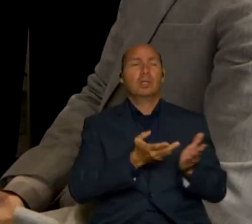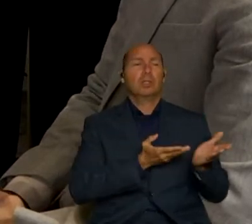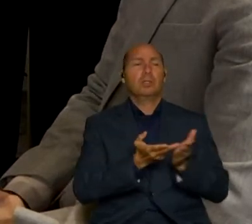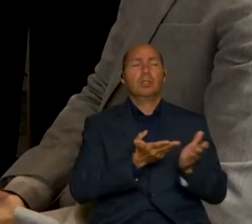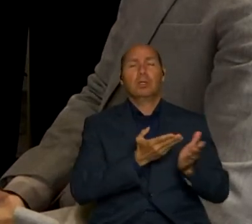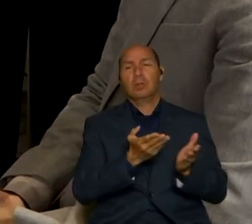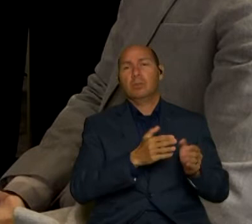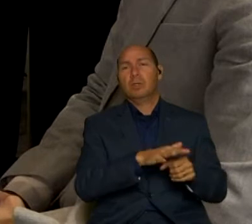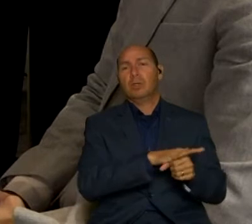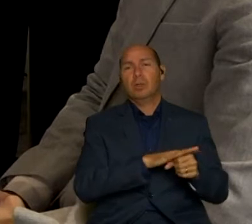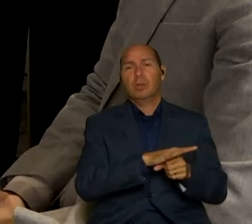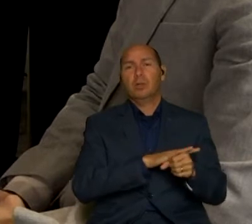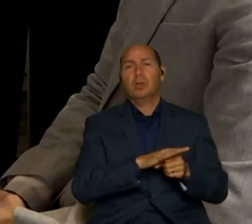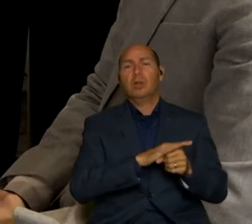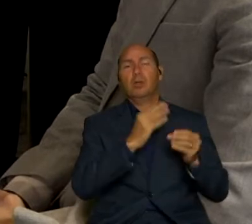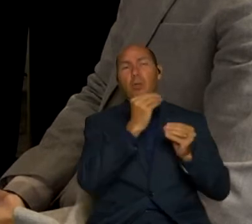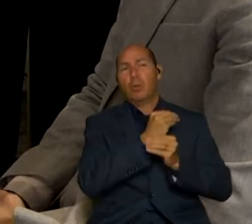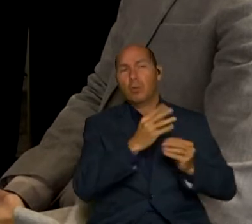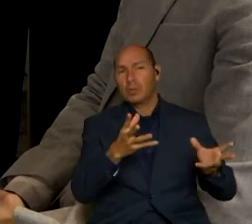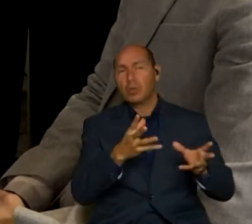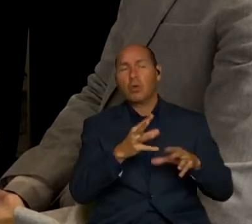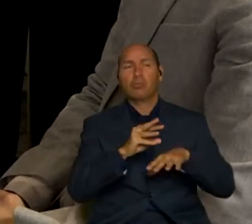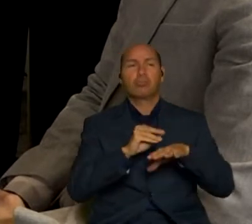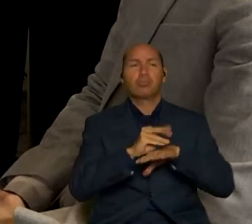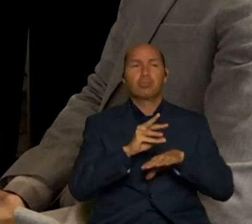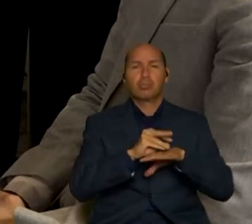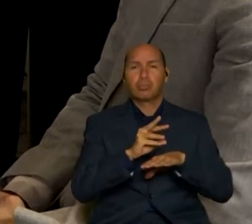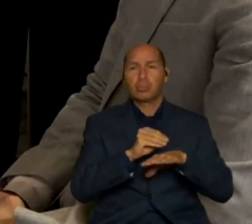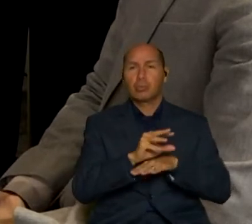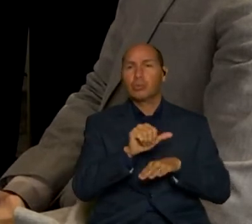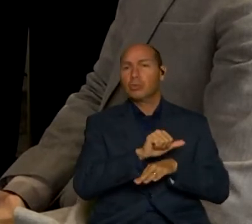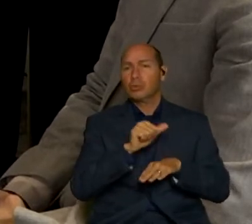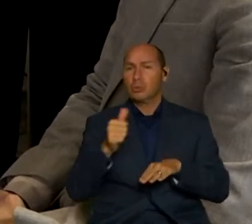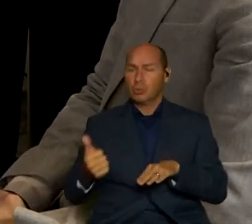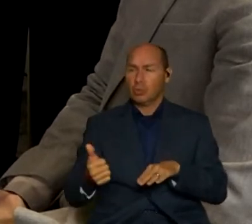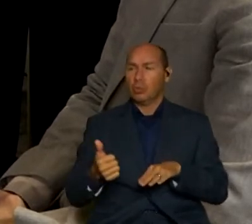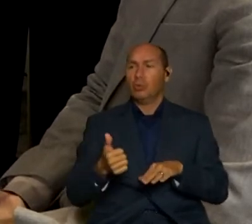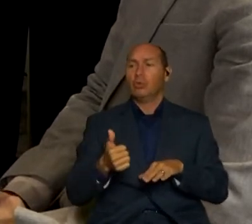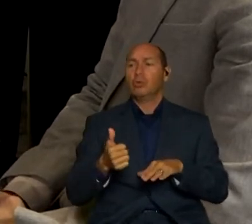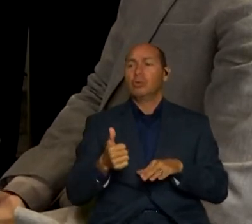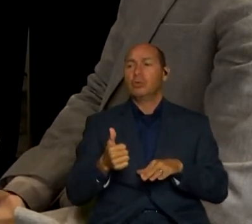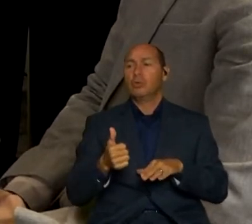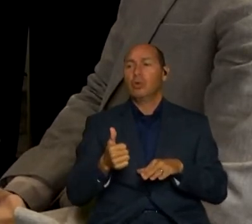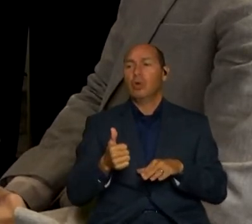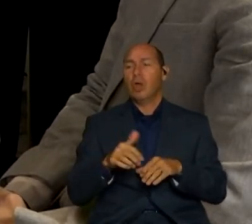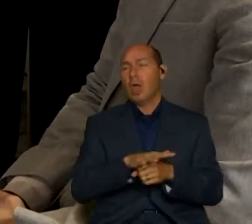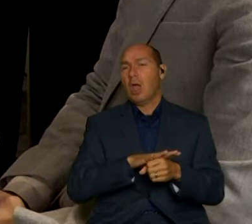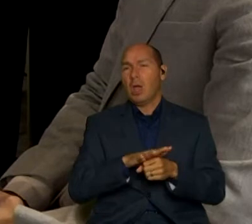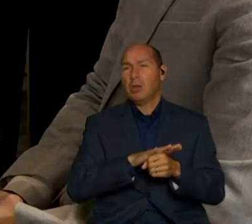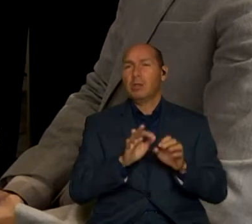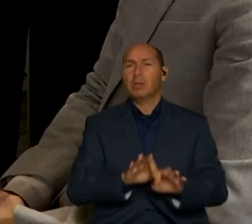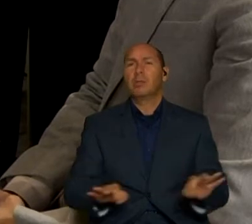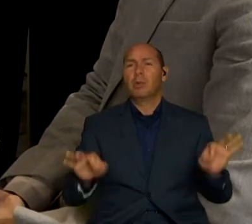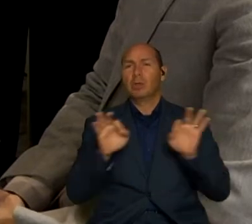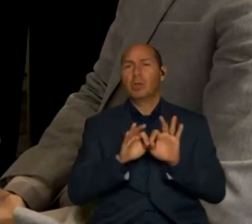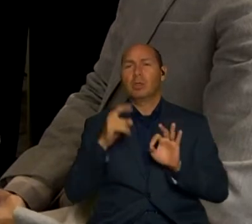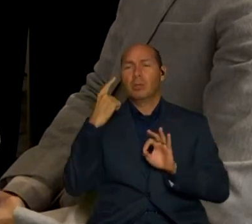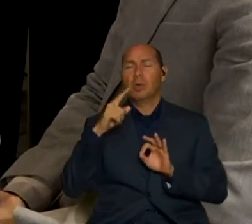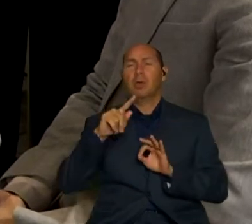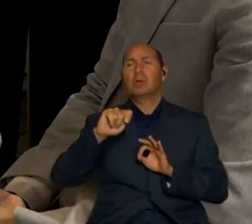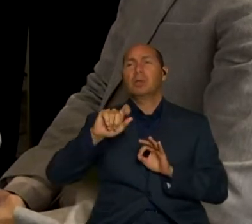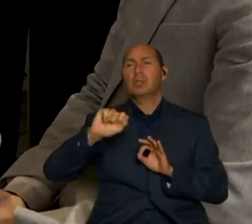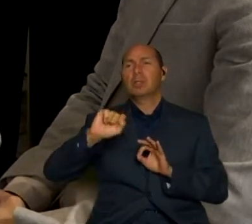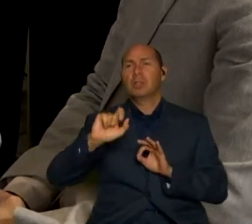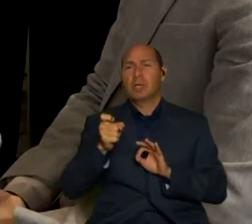outreach programs, the orientations, and other aspects which are critical and key for an effective tax administration. I